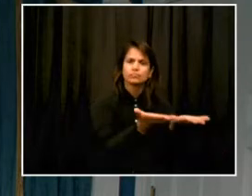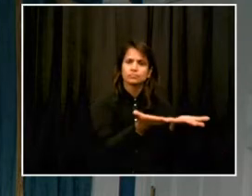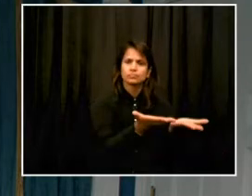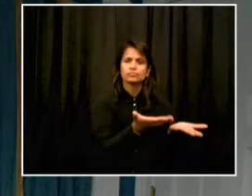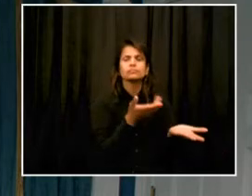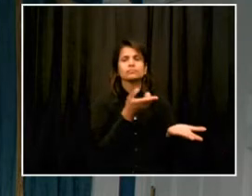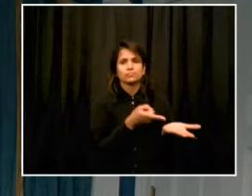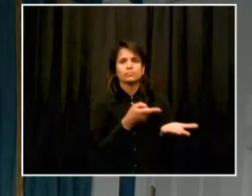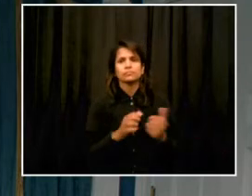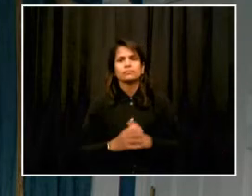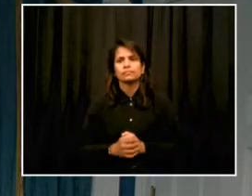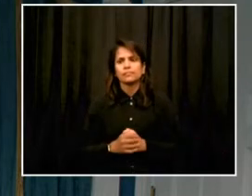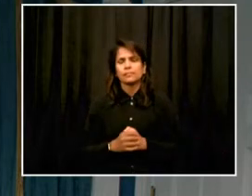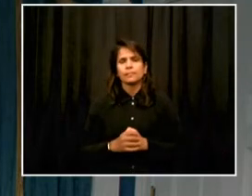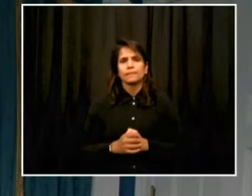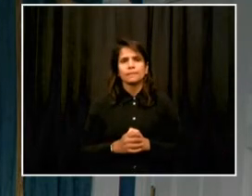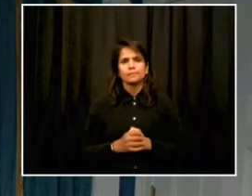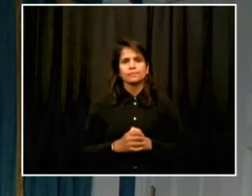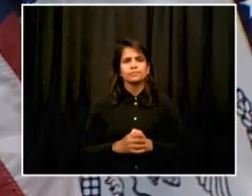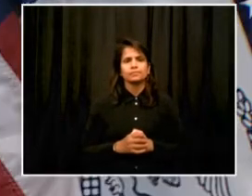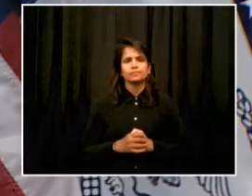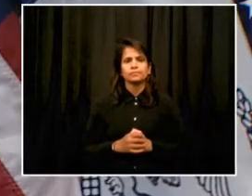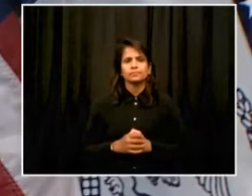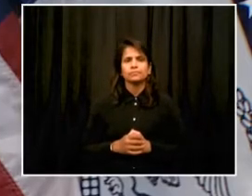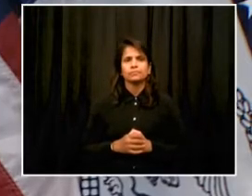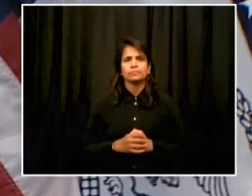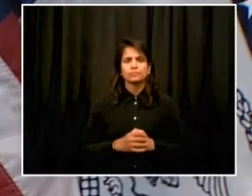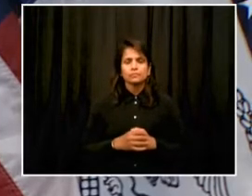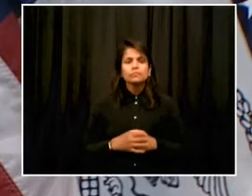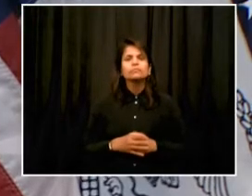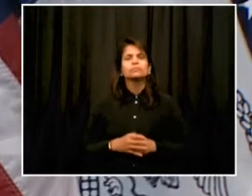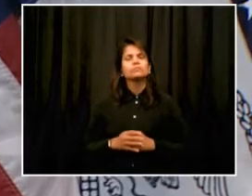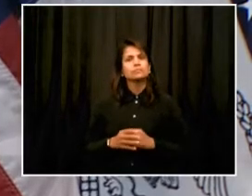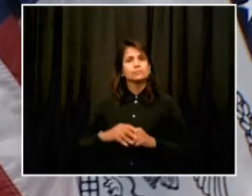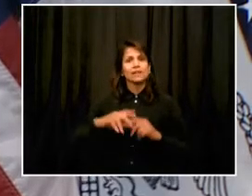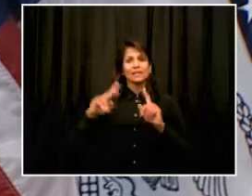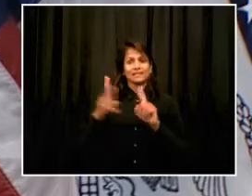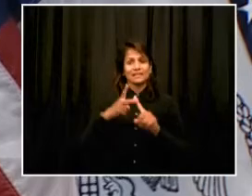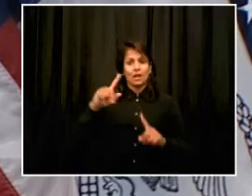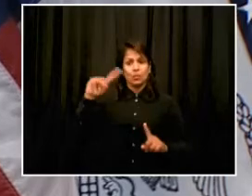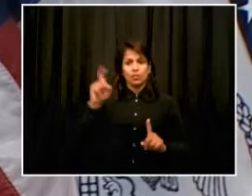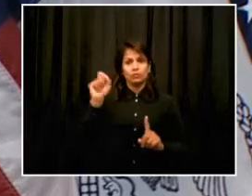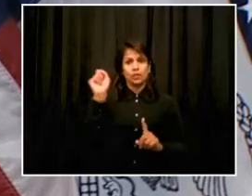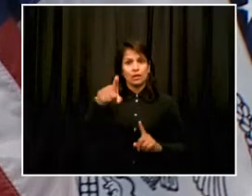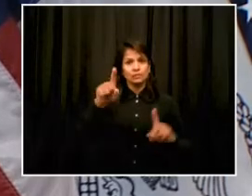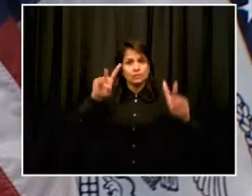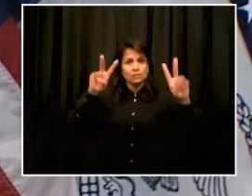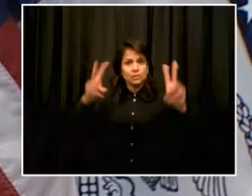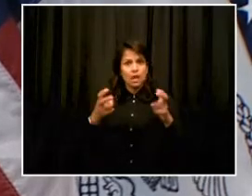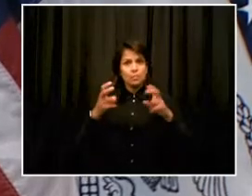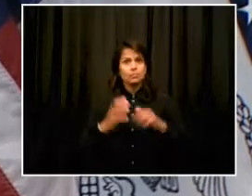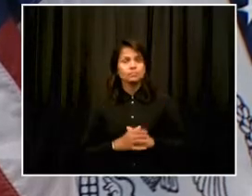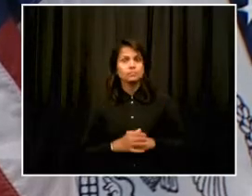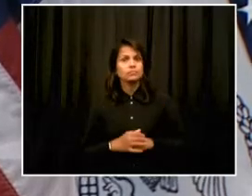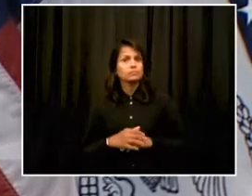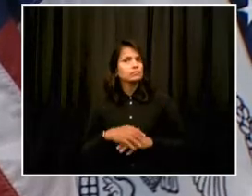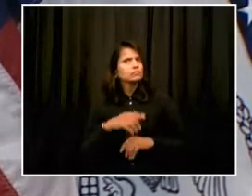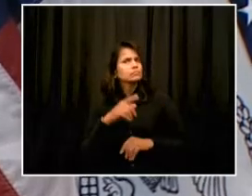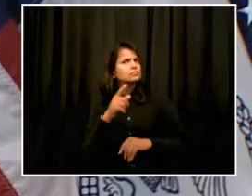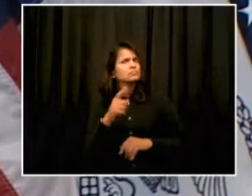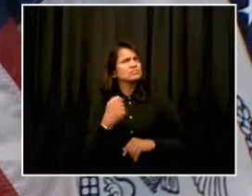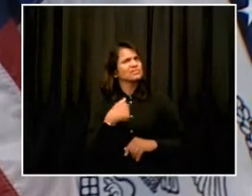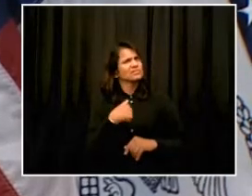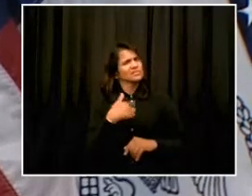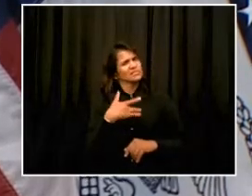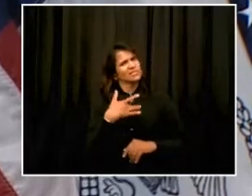Henry, Well, I had a second question about a different topic, but I still don't feel like how are you going to enforce this? If